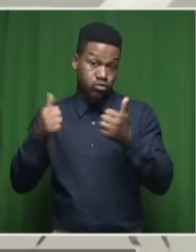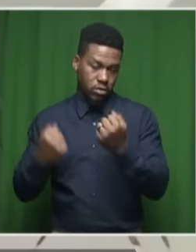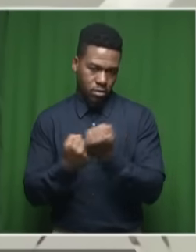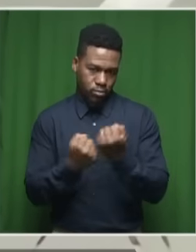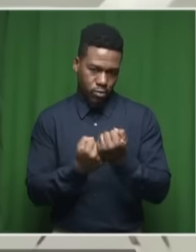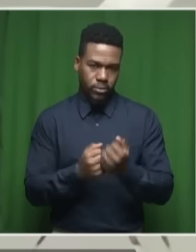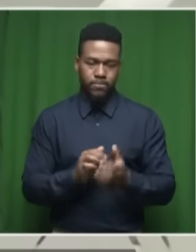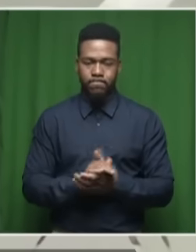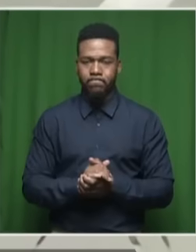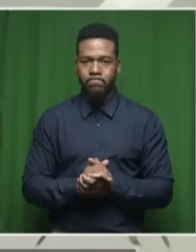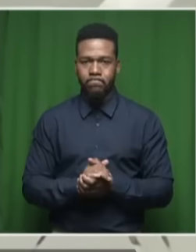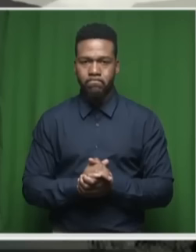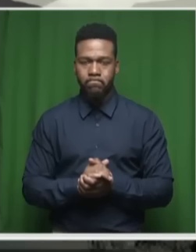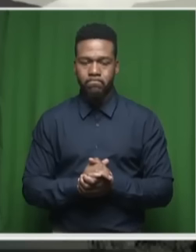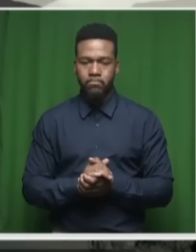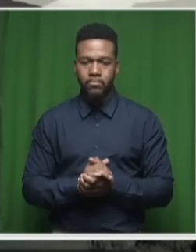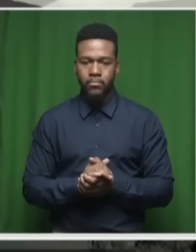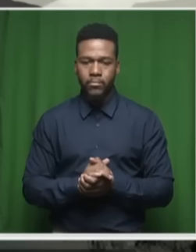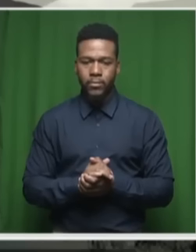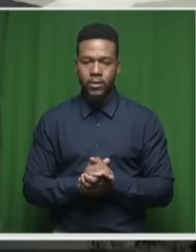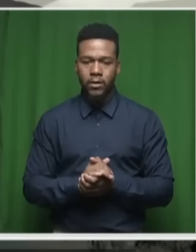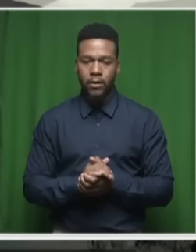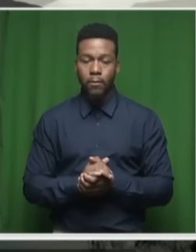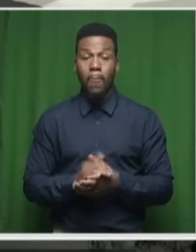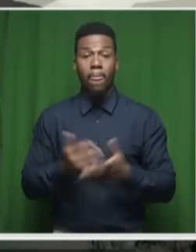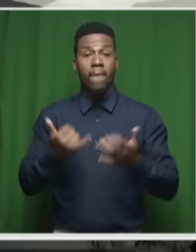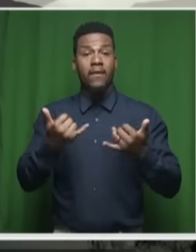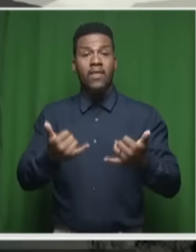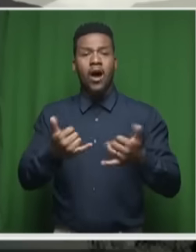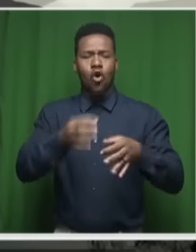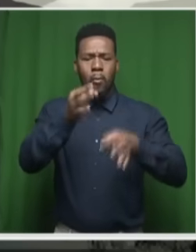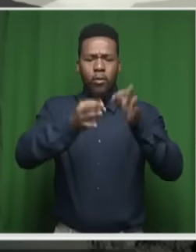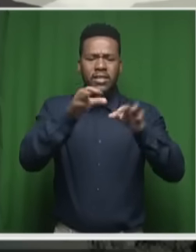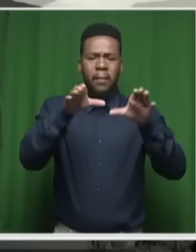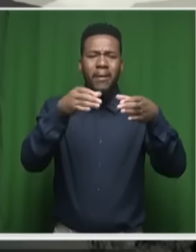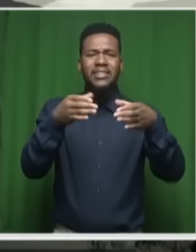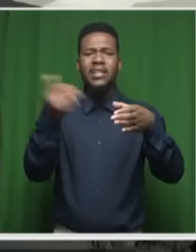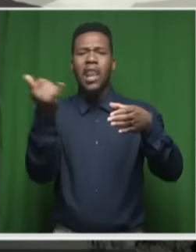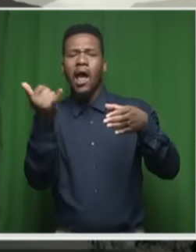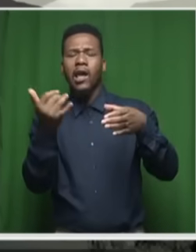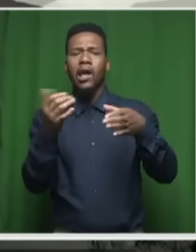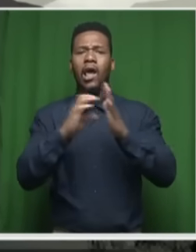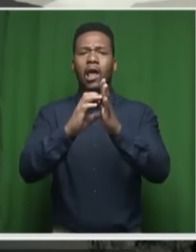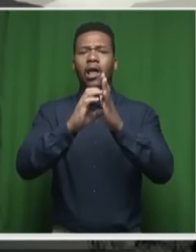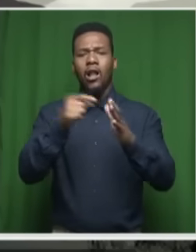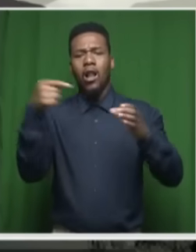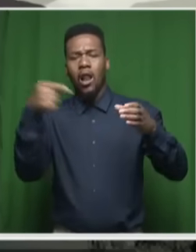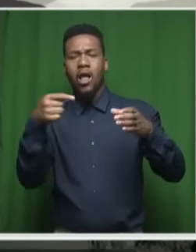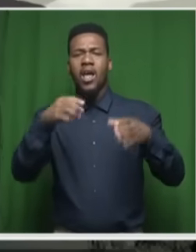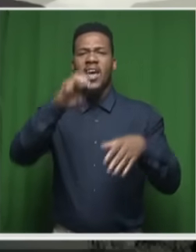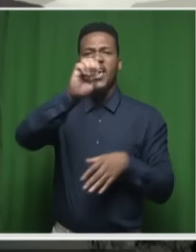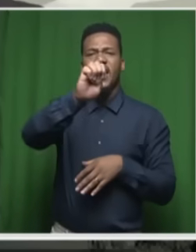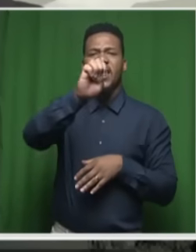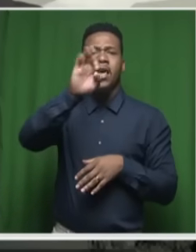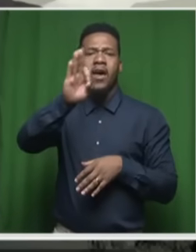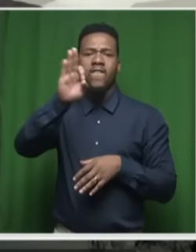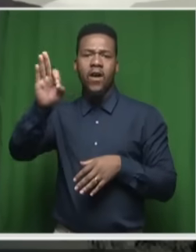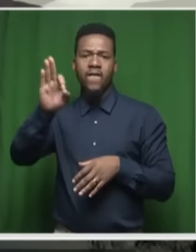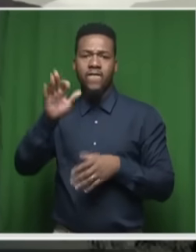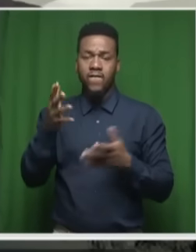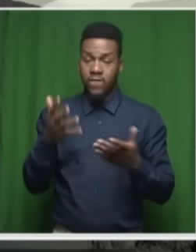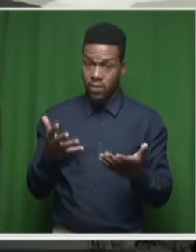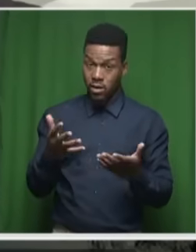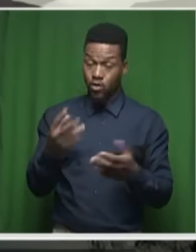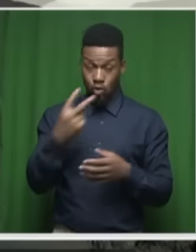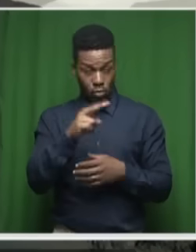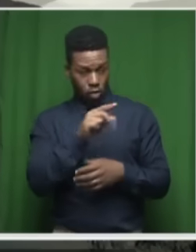are the participants there. And how does then a party like the EFF then position itself, given what the ANC is doing and